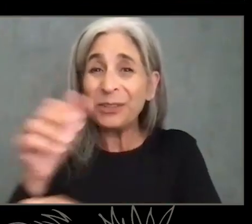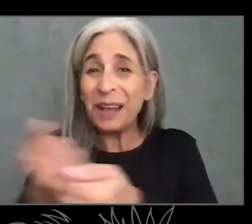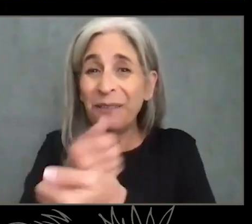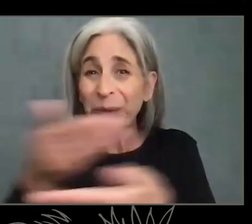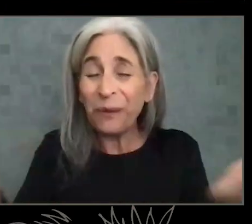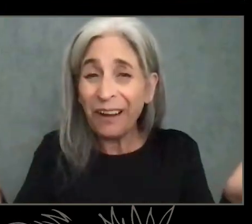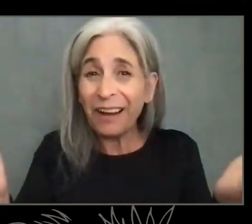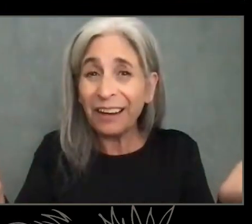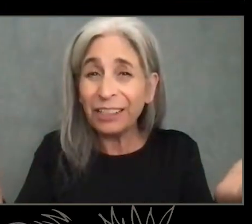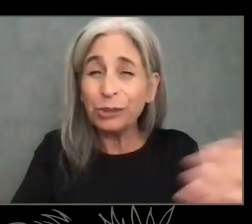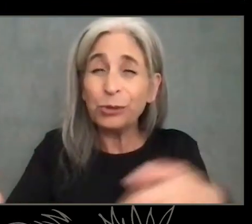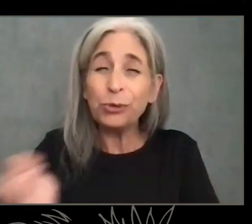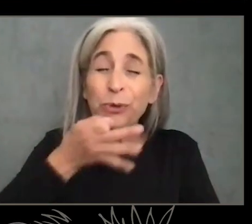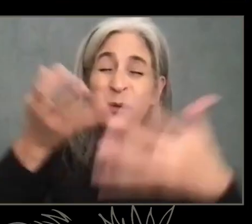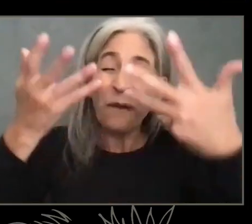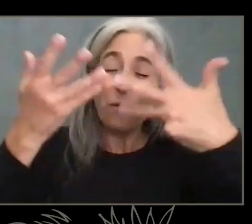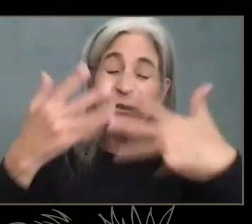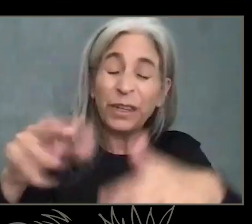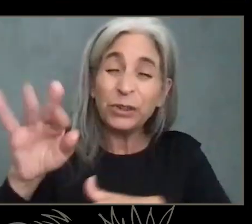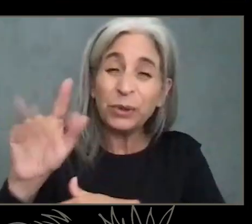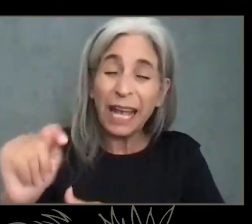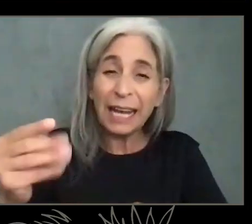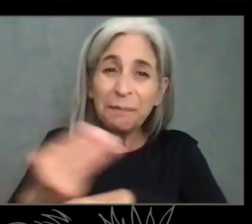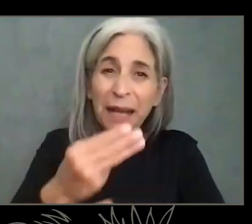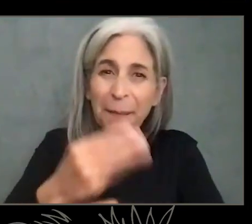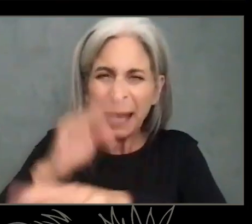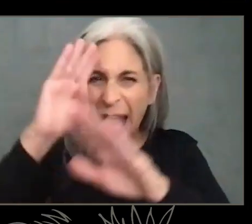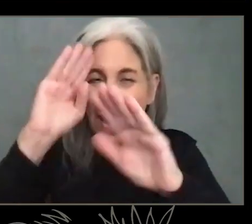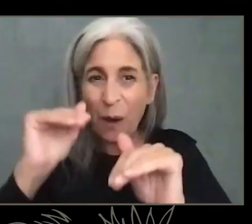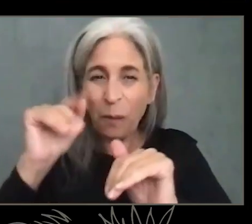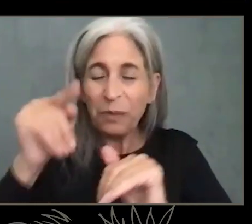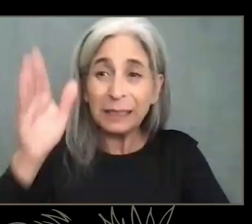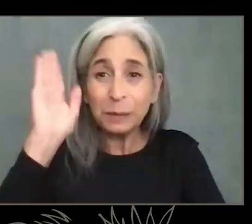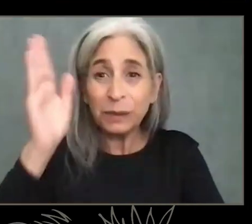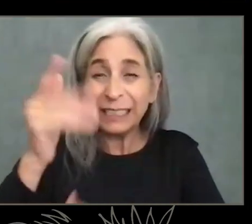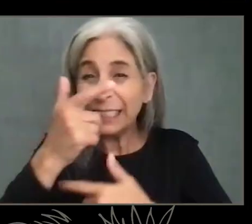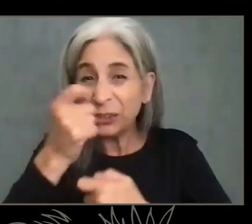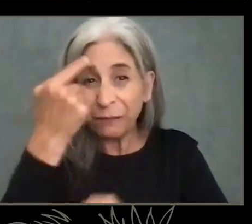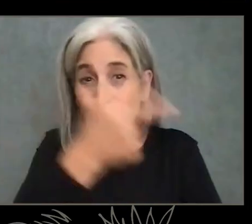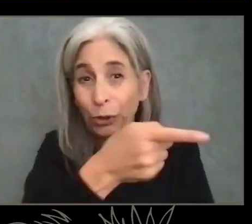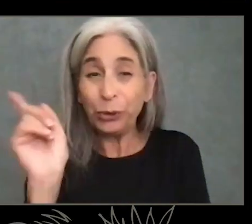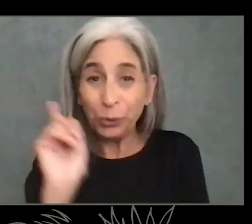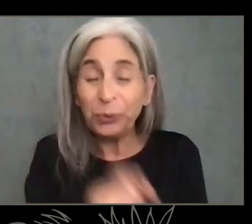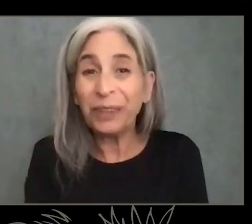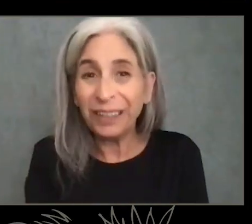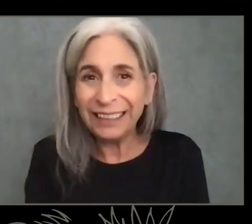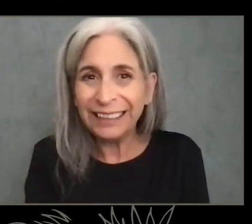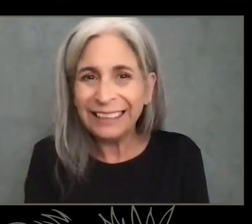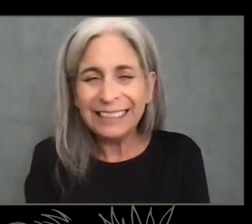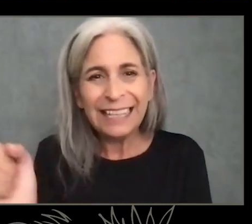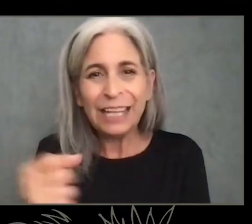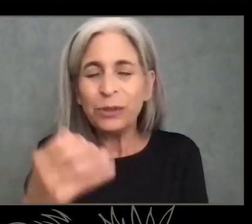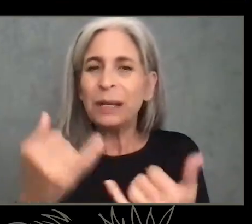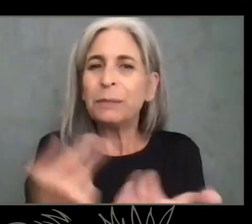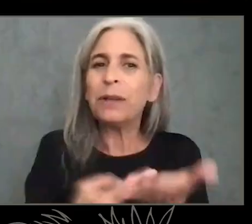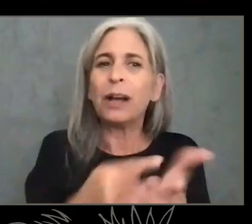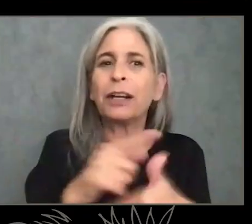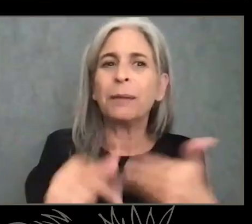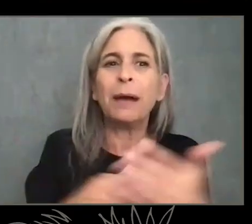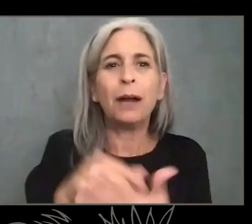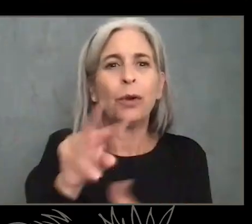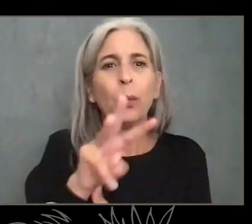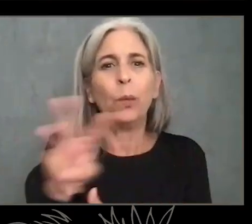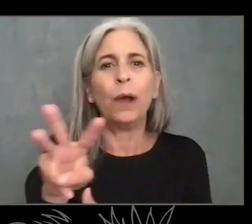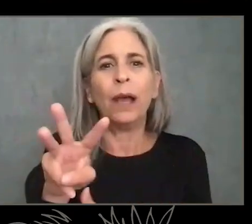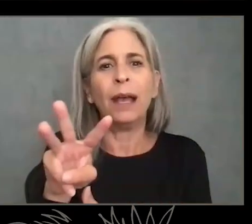everybody. We're almost finishing React Miami, and I hope this presentation is interesting for you. So yeah, today I'm going to talk about